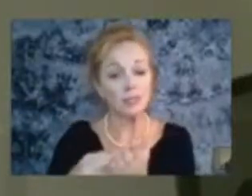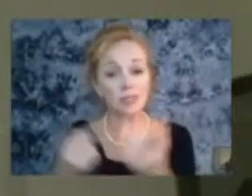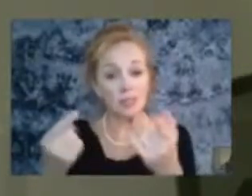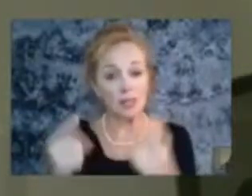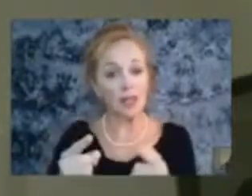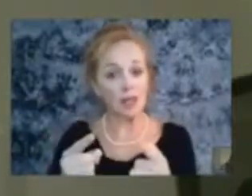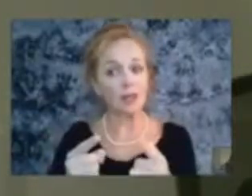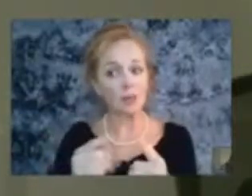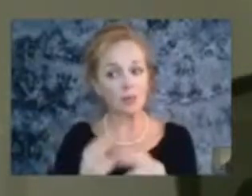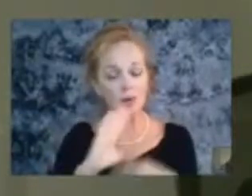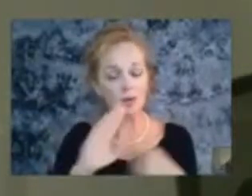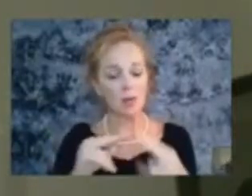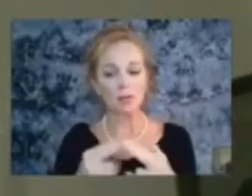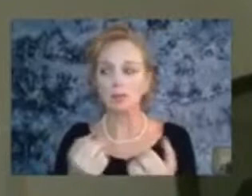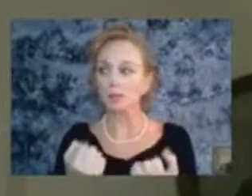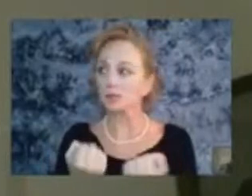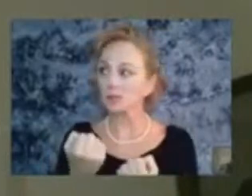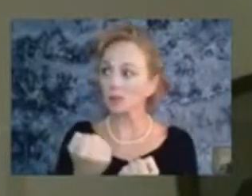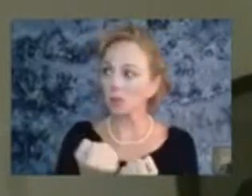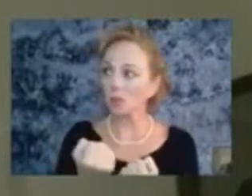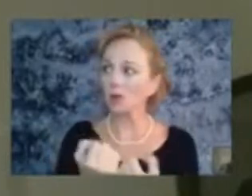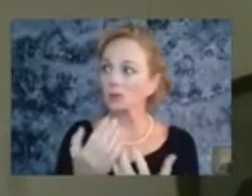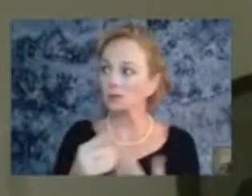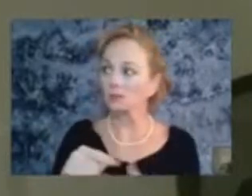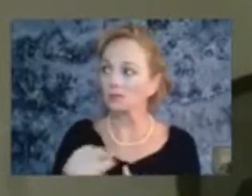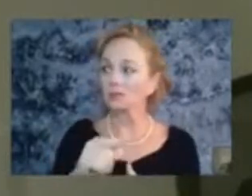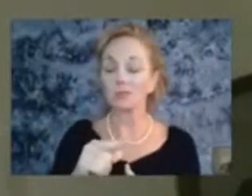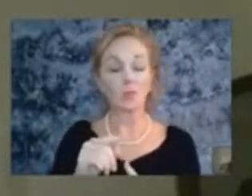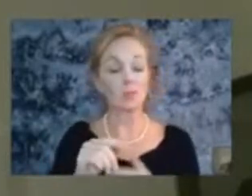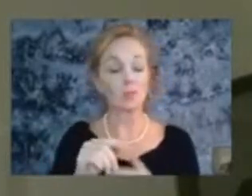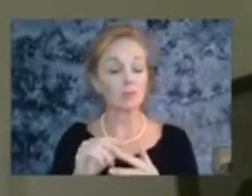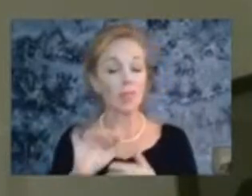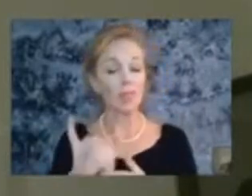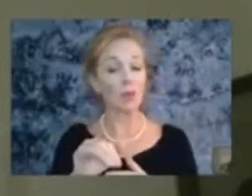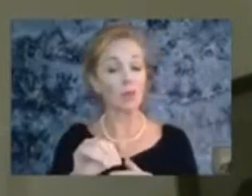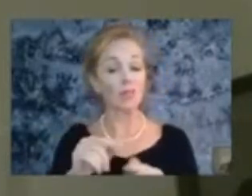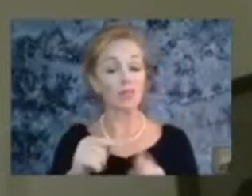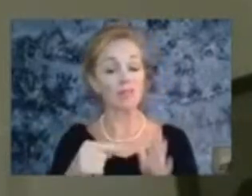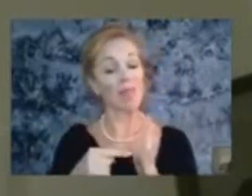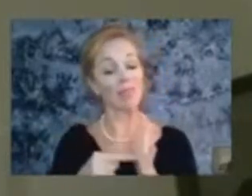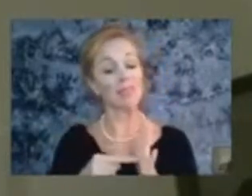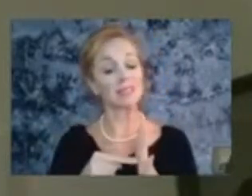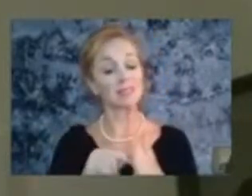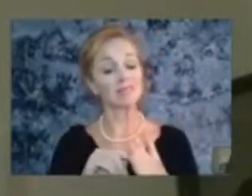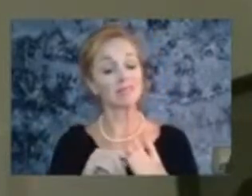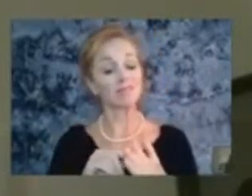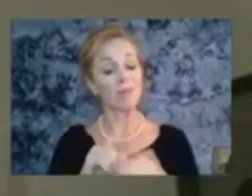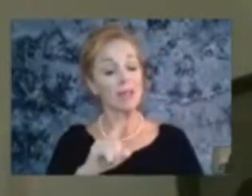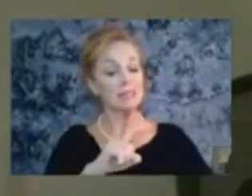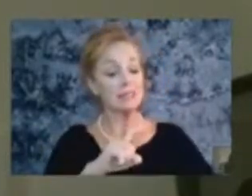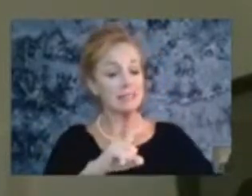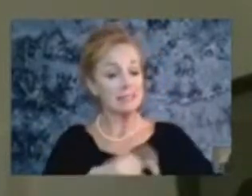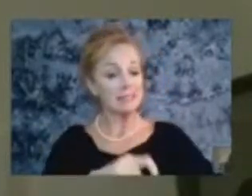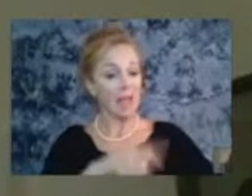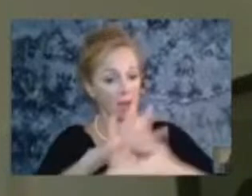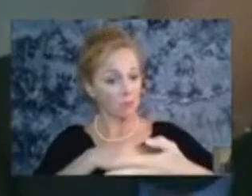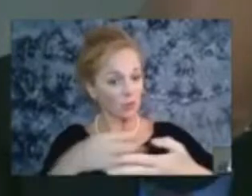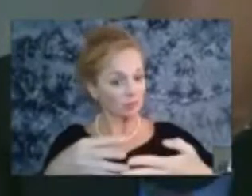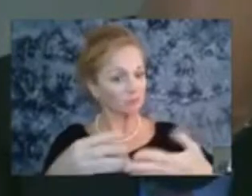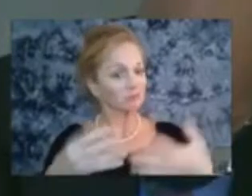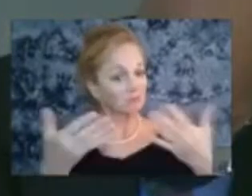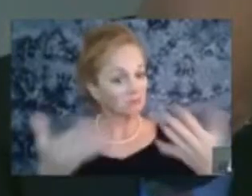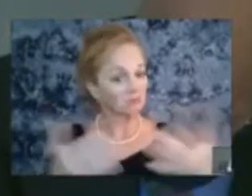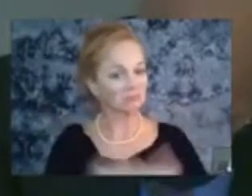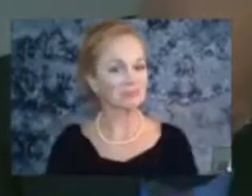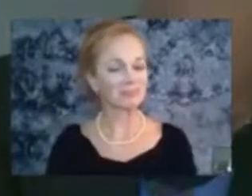this plan with this time frame. Thank you. Thank you. Ms. Cheek, you get the last word. All right, great. I